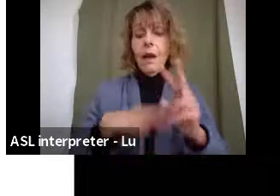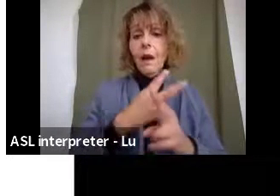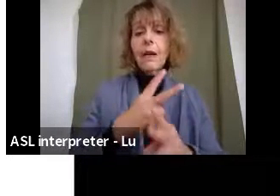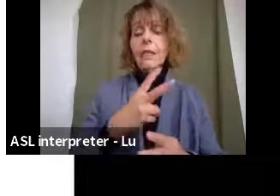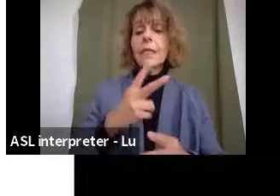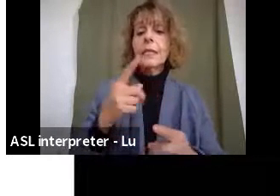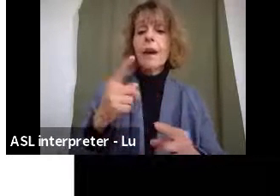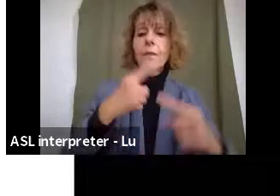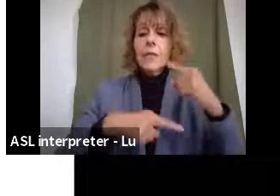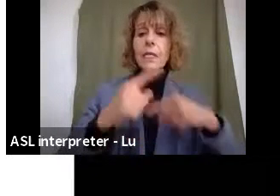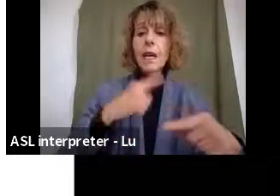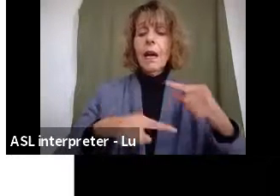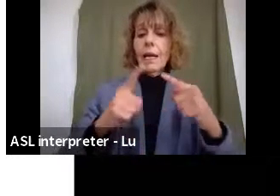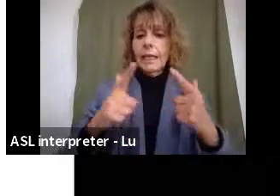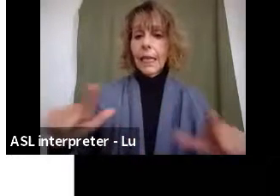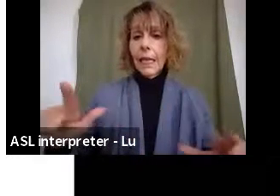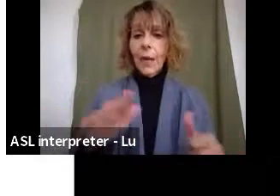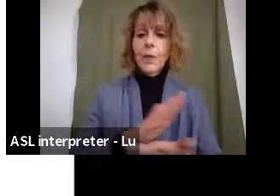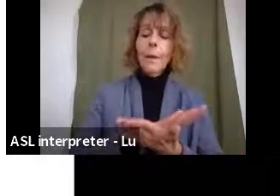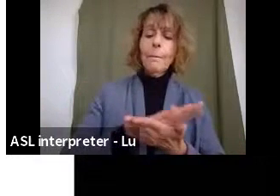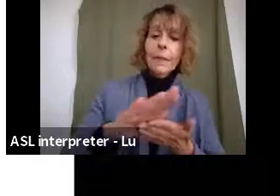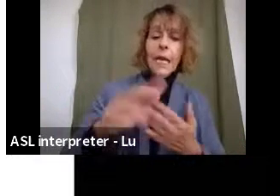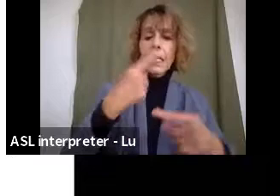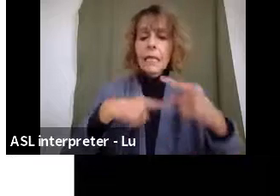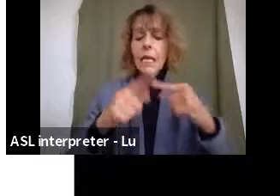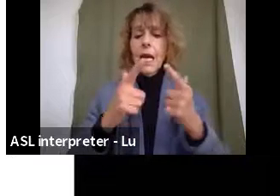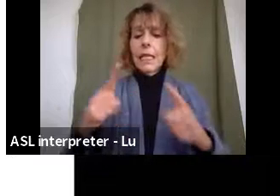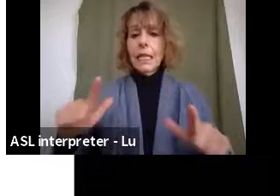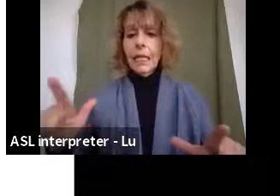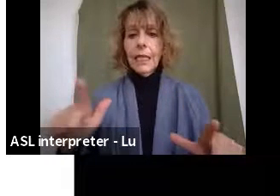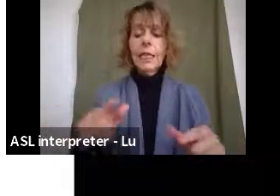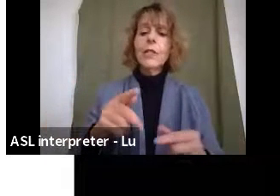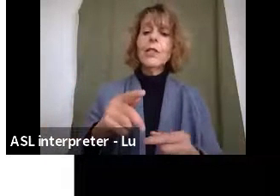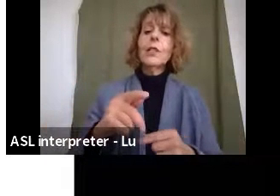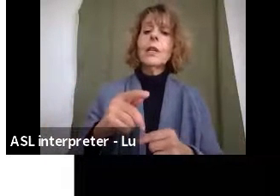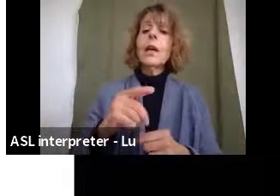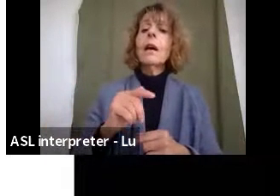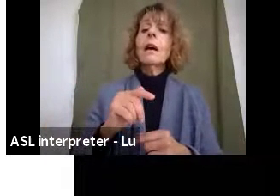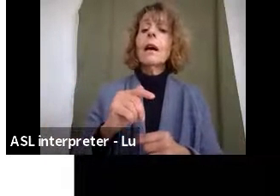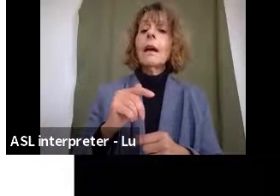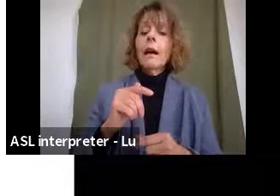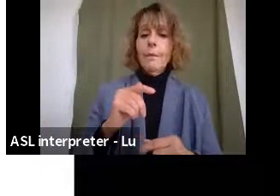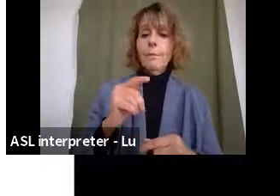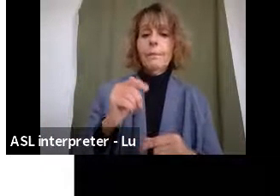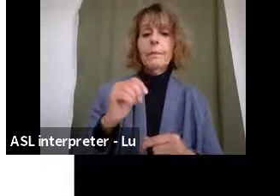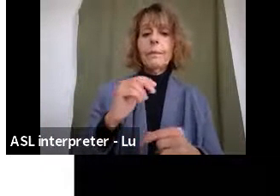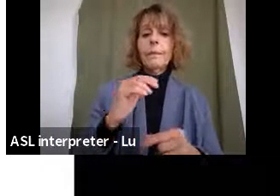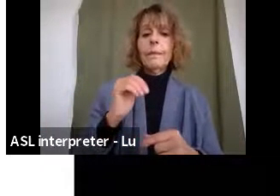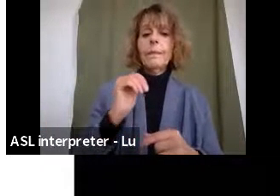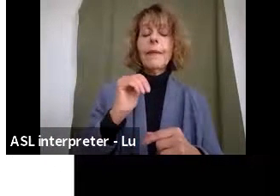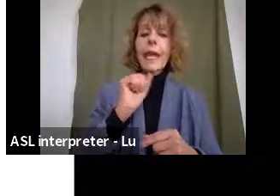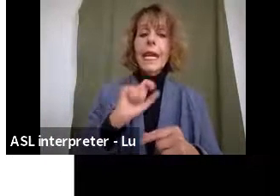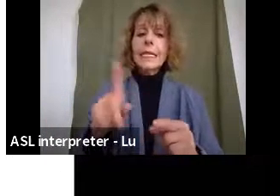do with what the patient's preference is in terms of their mode of communication, and also, as I said, the nature and